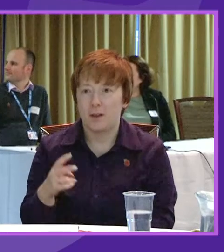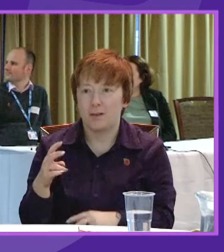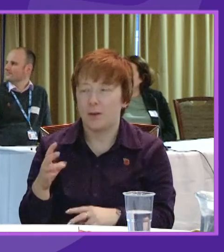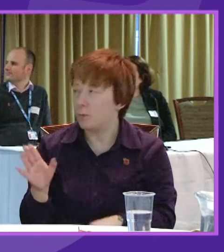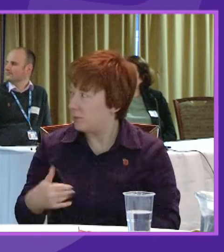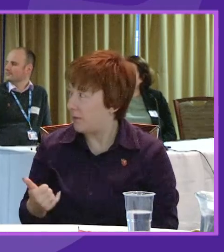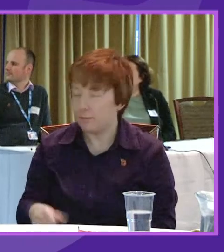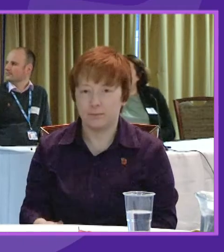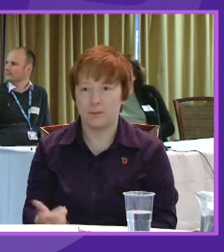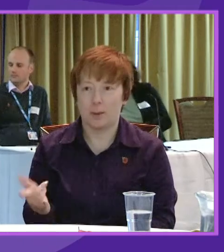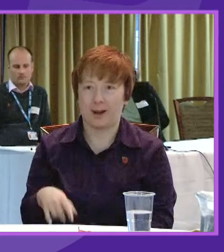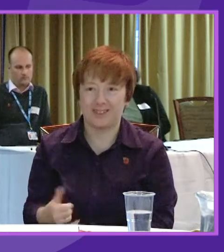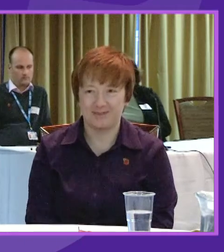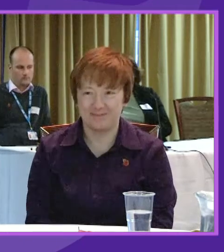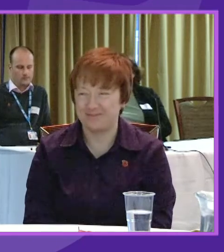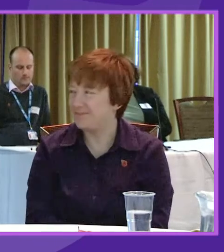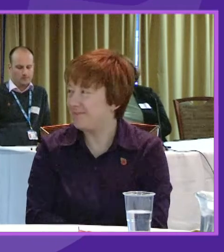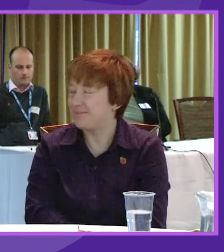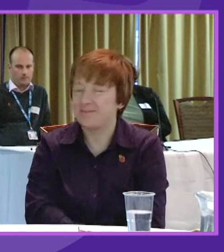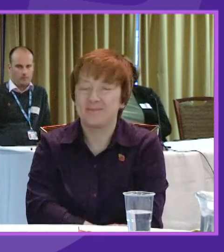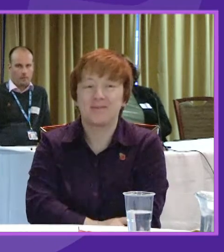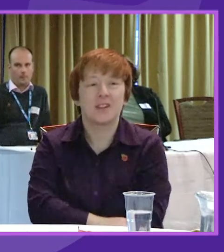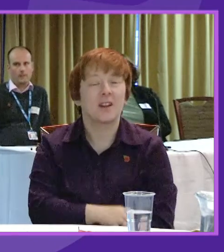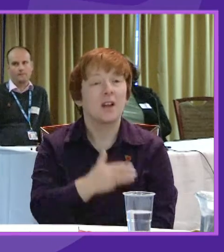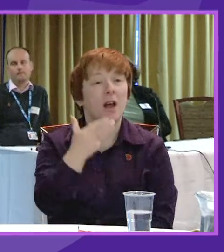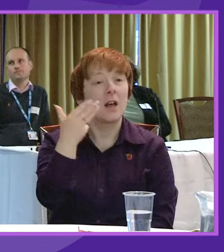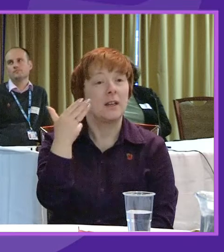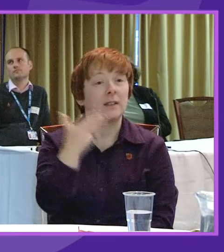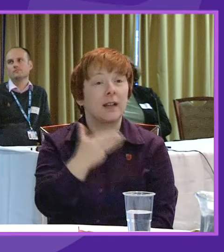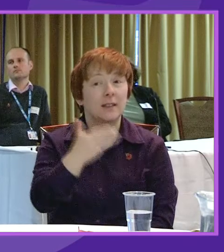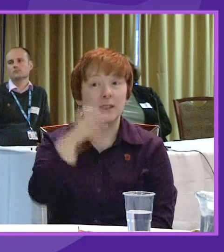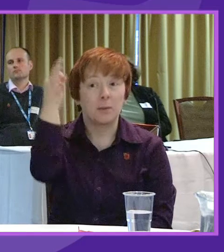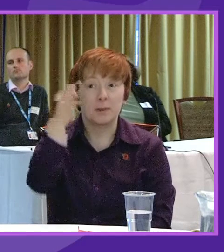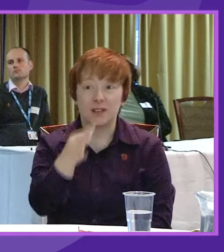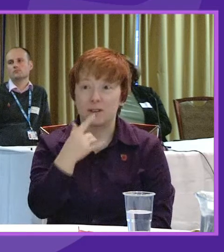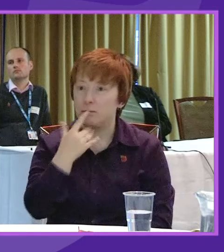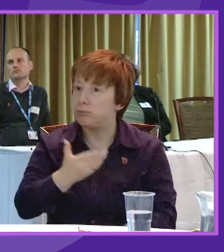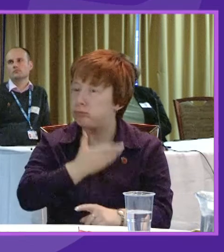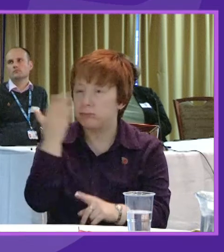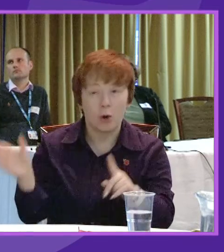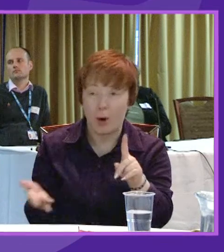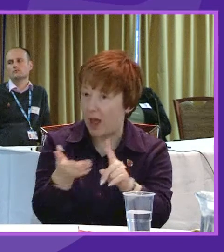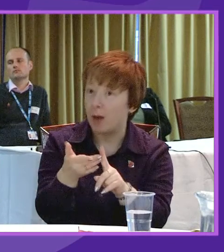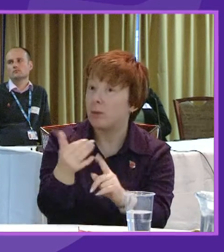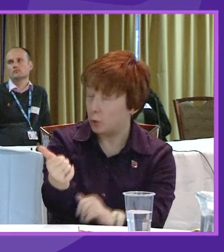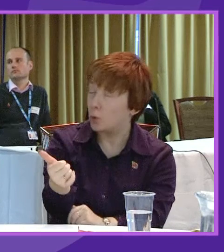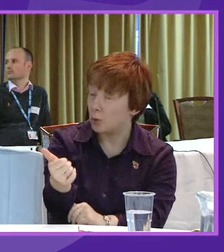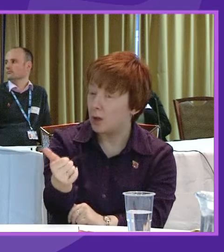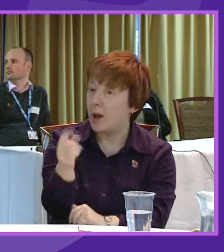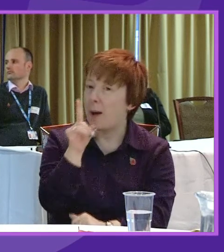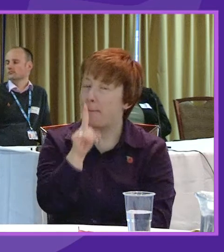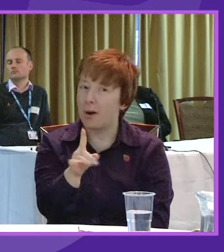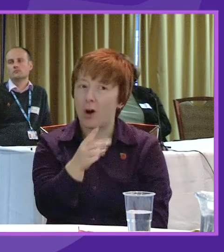It's falling out with me. Oh, there we go. So only 19% of people said that they didn't have clear goals and aims, which is